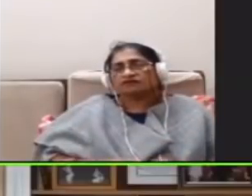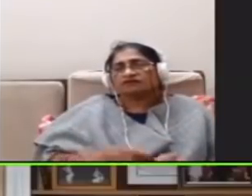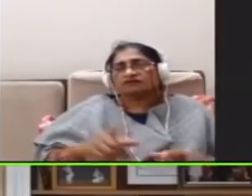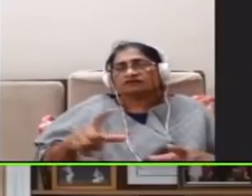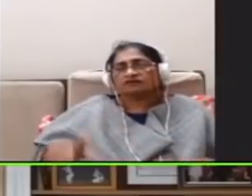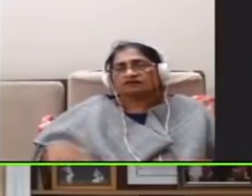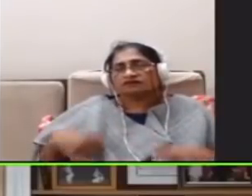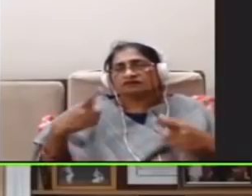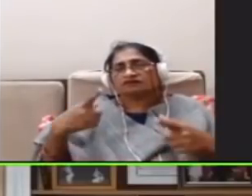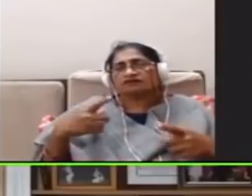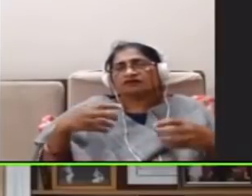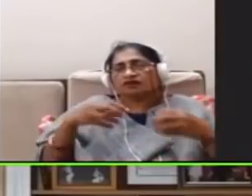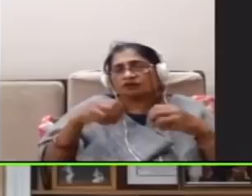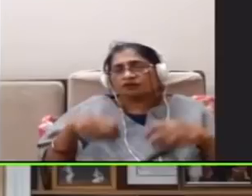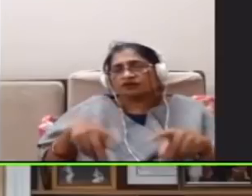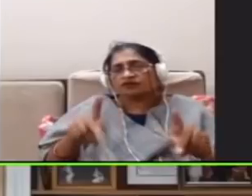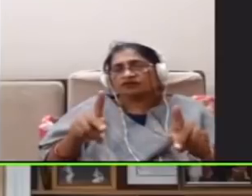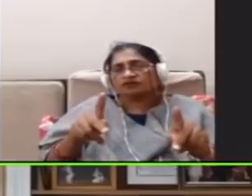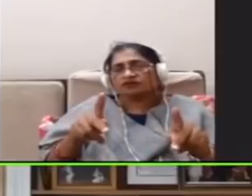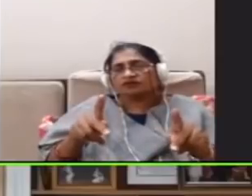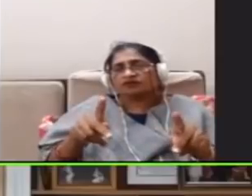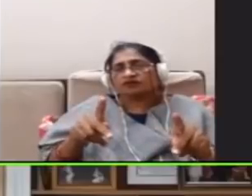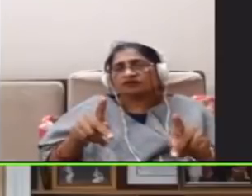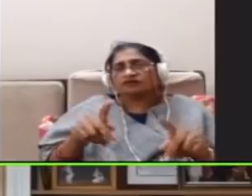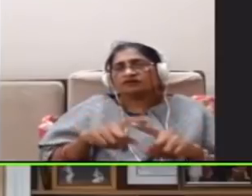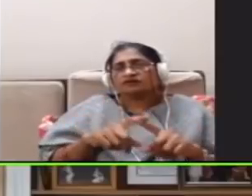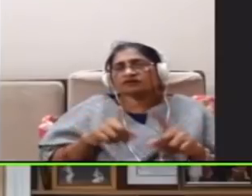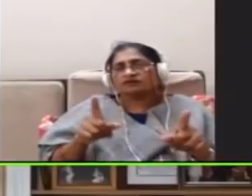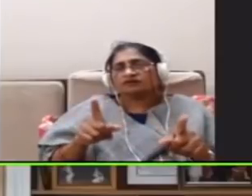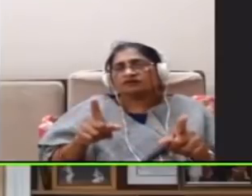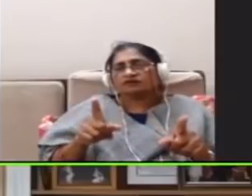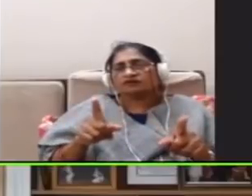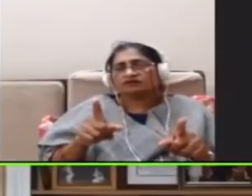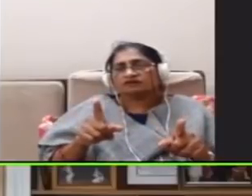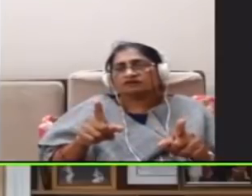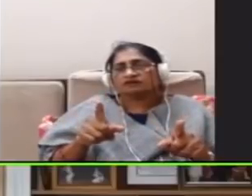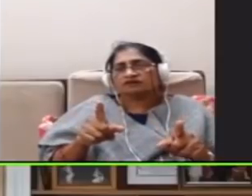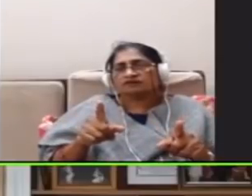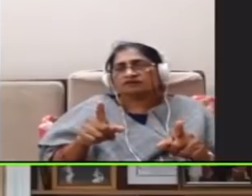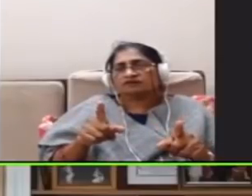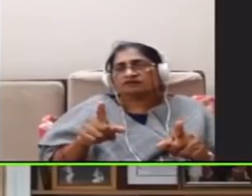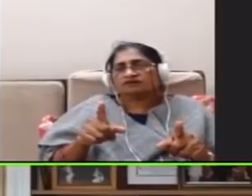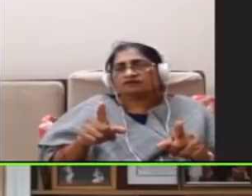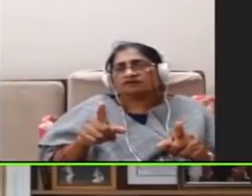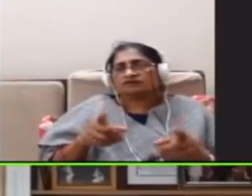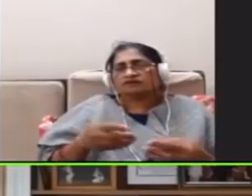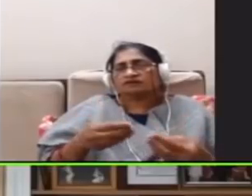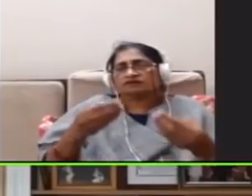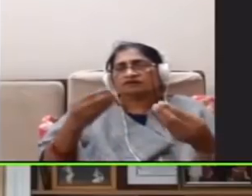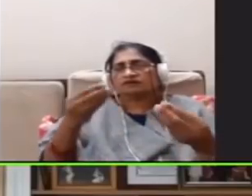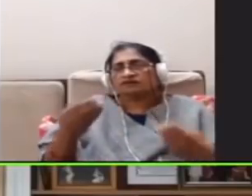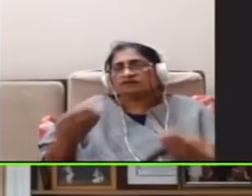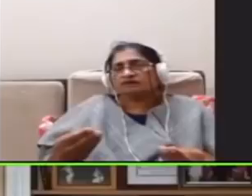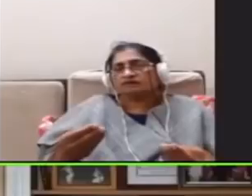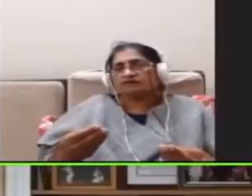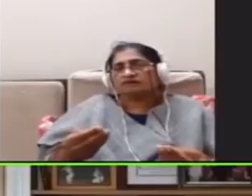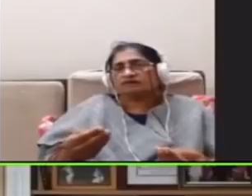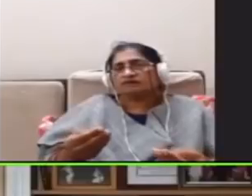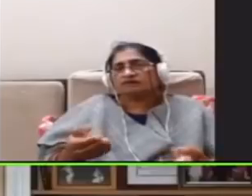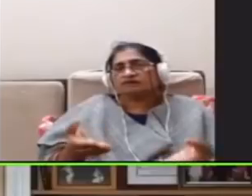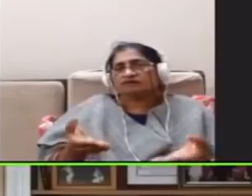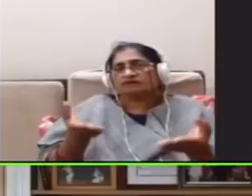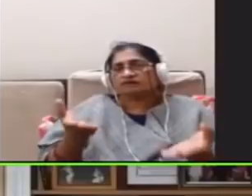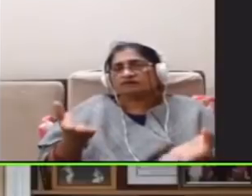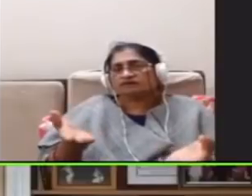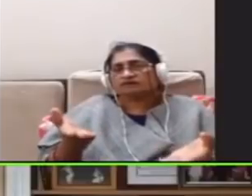livelihood opportunities for them. And then we have another thing where we give them the exposure. You know, there are people